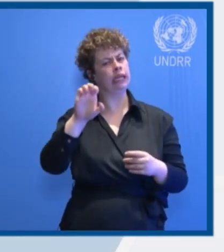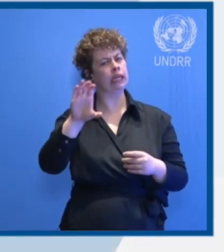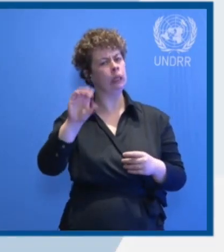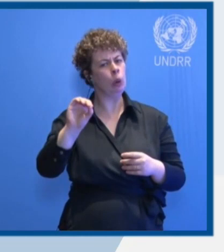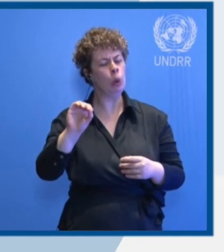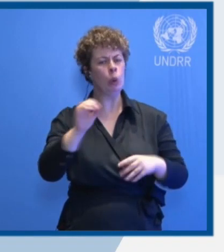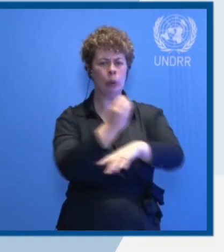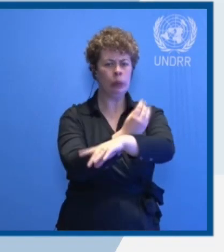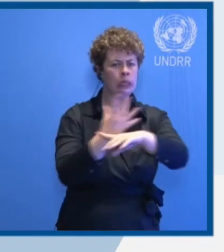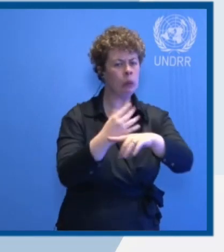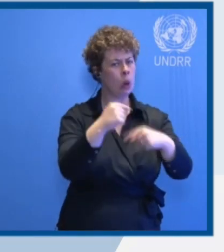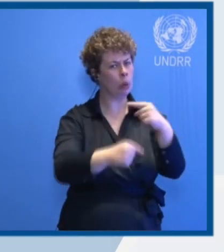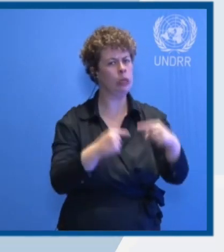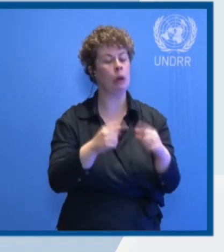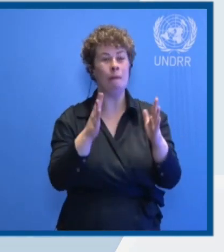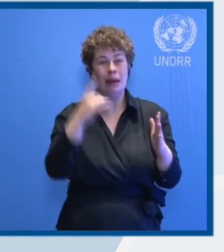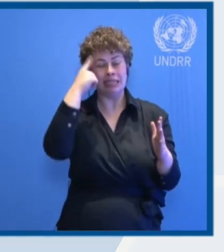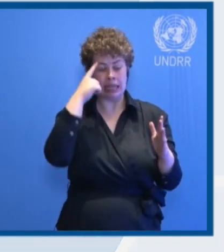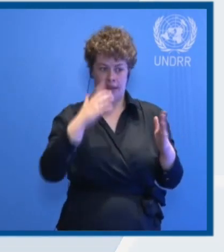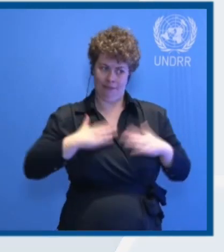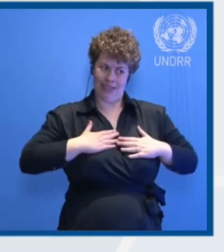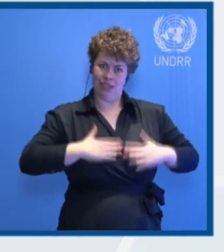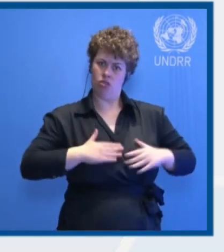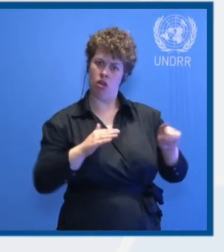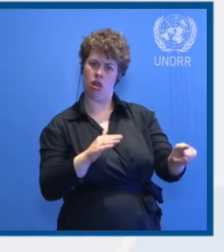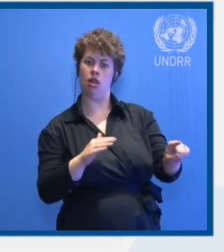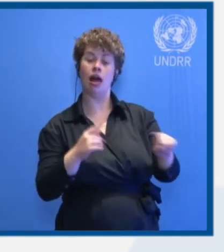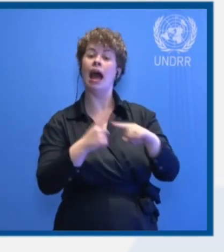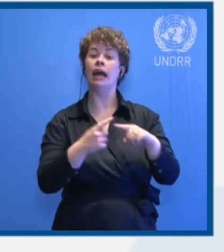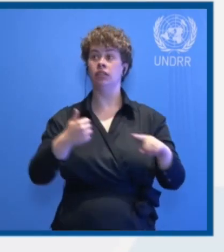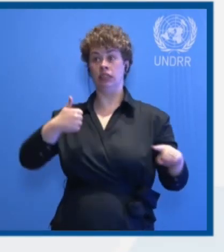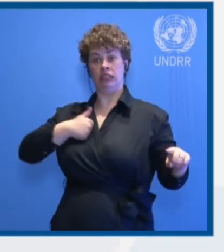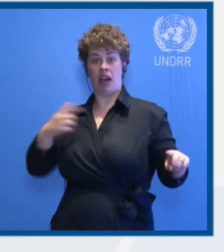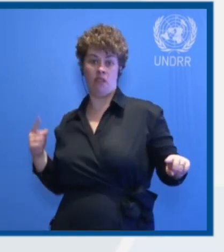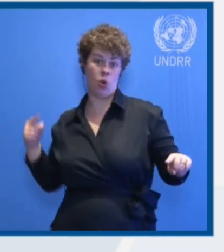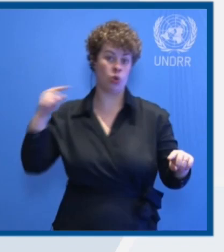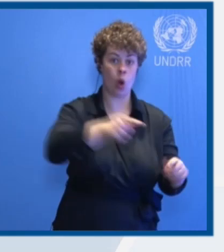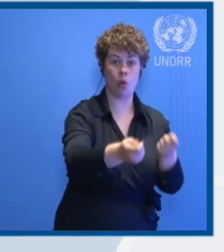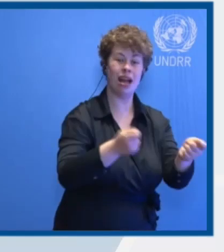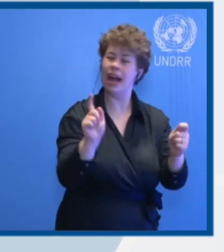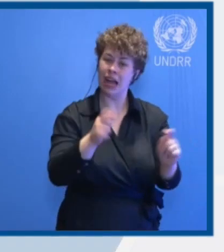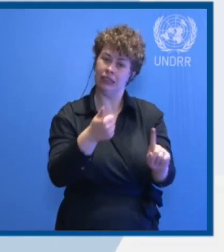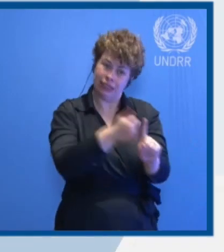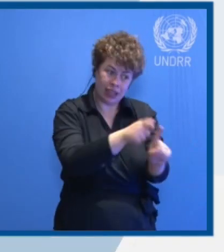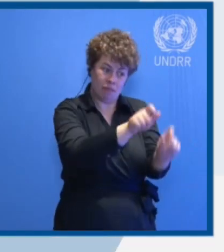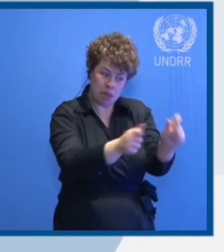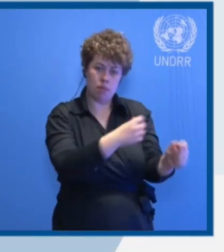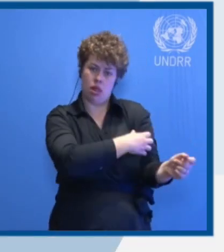physical condition in the field, and I think we have to involve people in the field, and I think people in the field